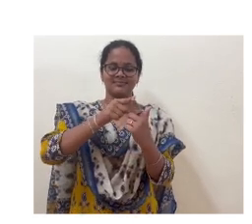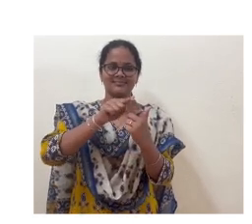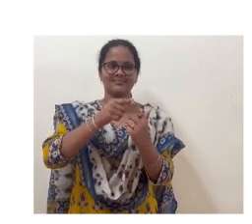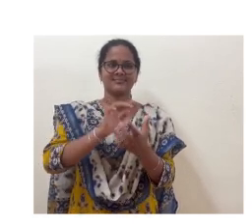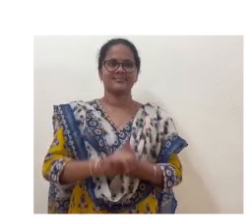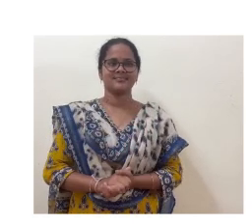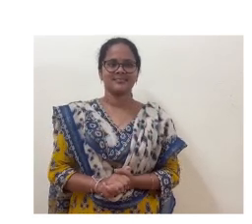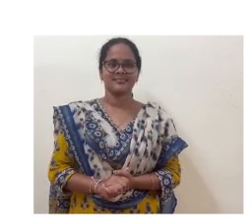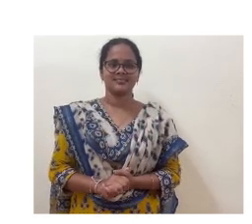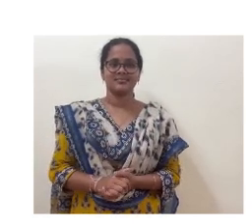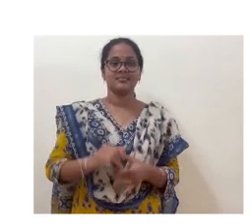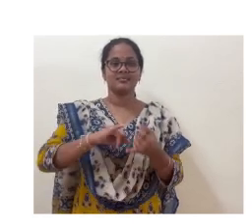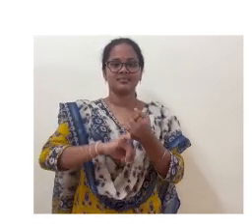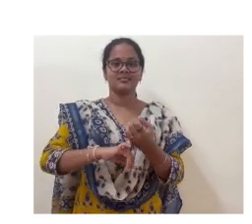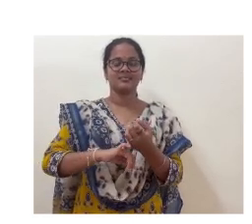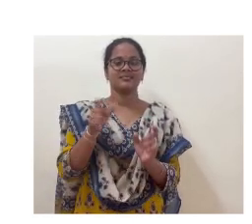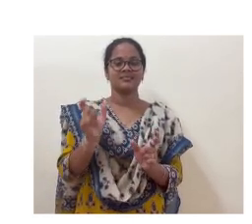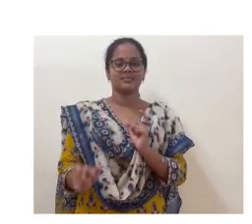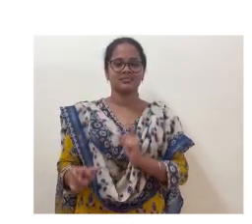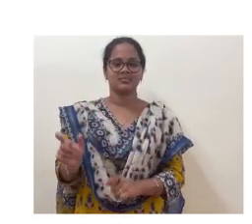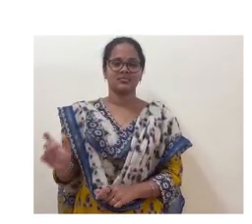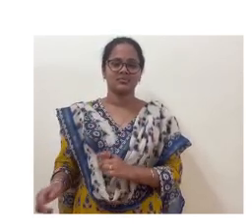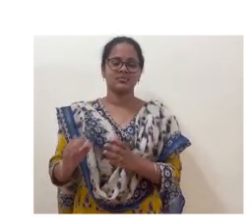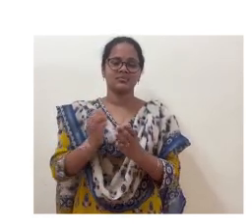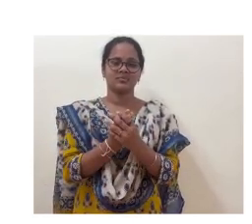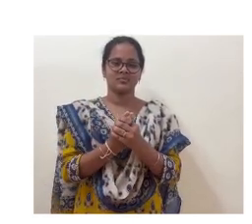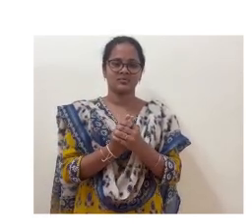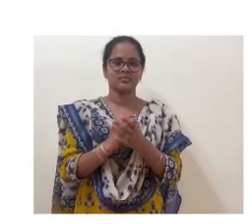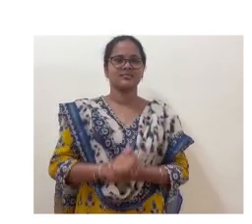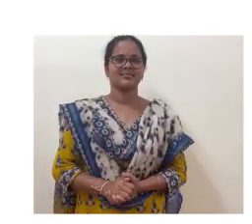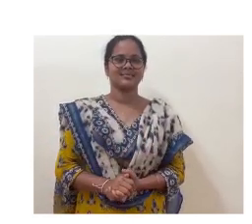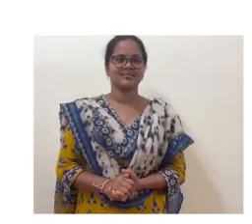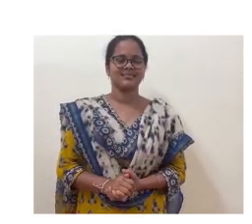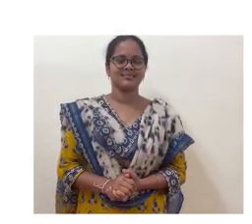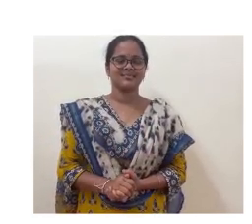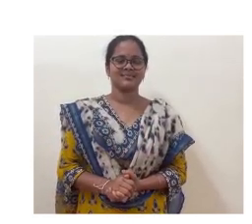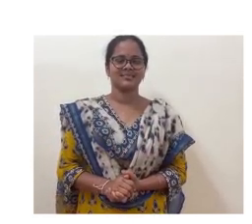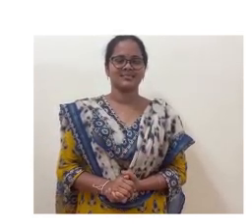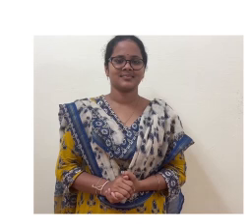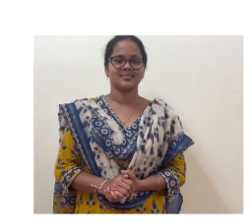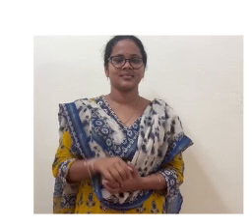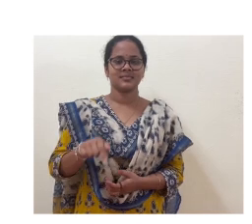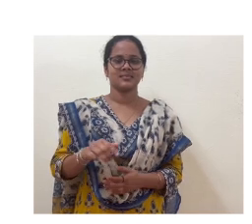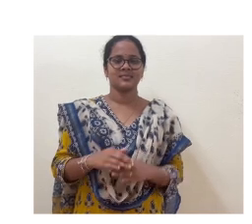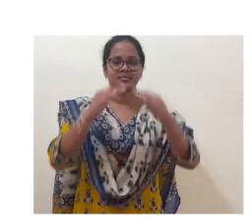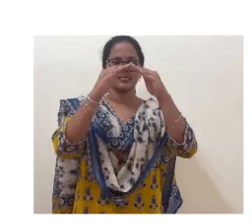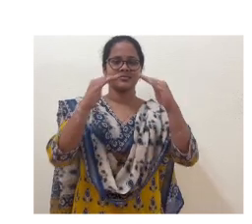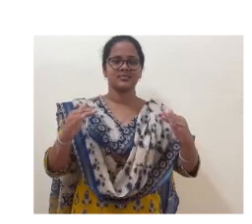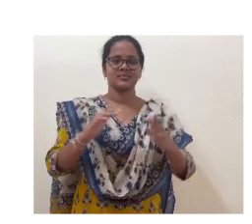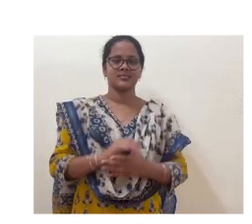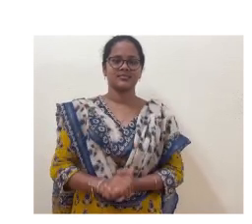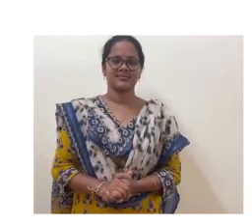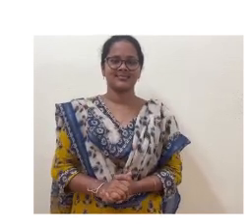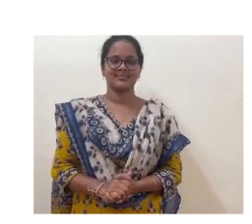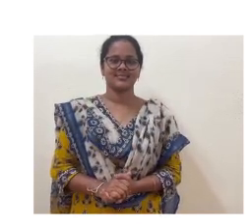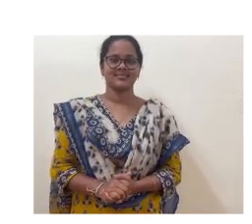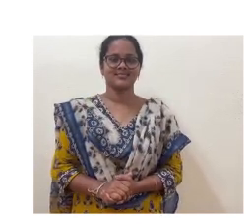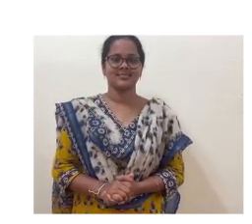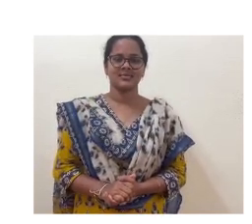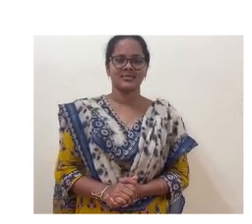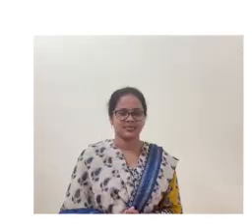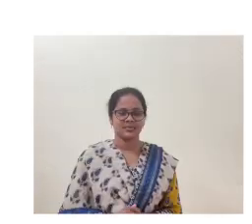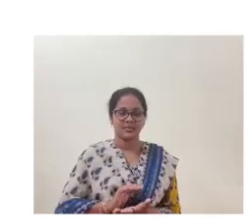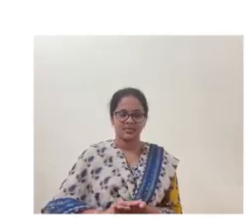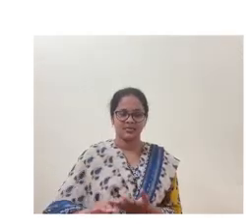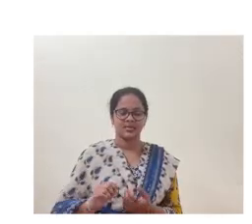they live. By World Health Organization, WHO, International Classification of Functioning,